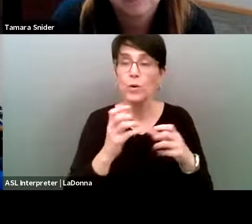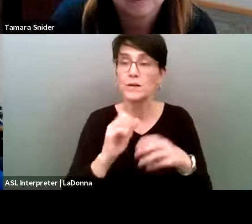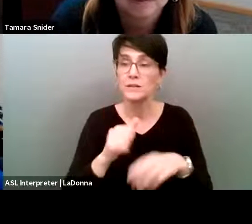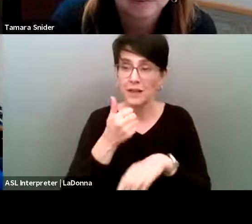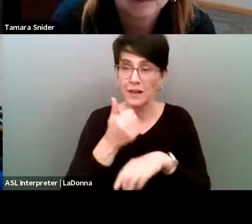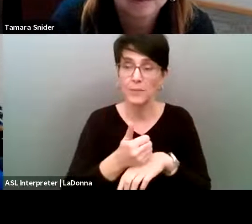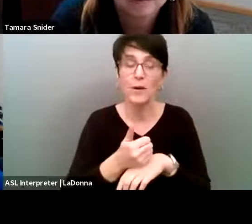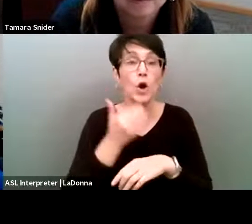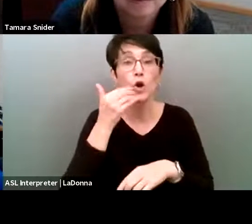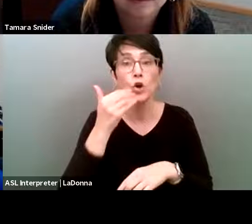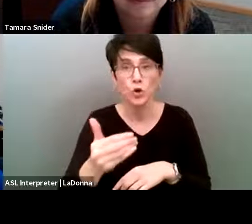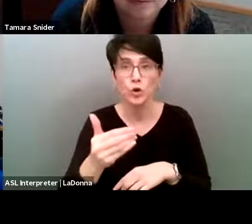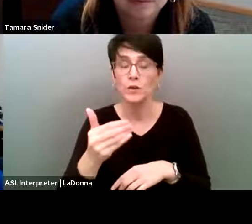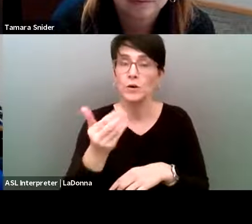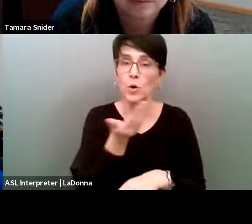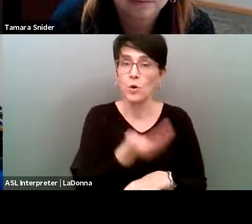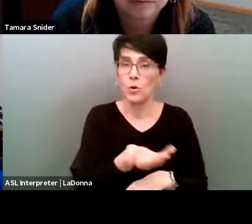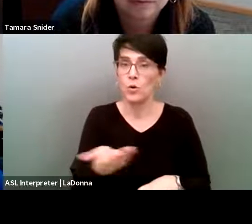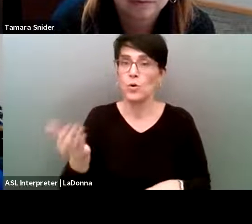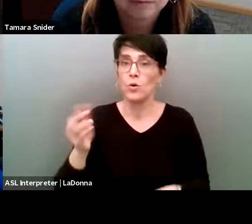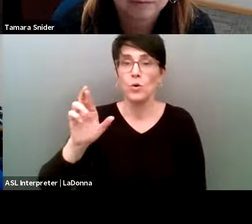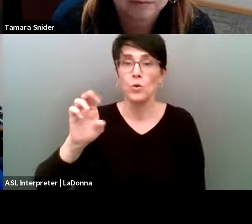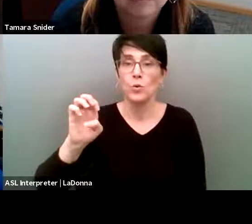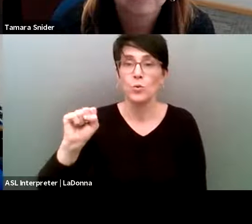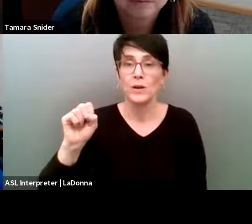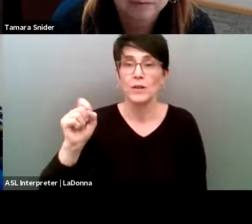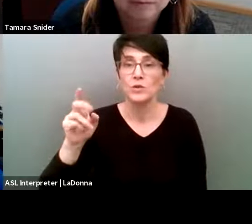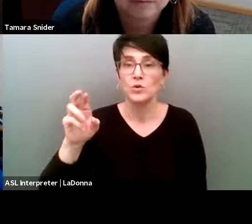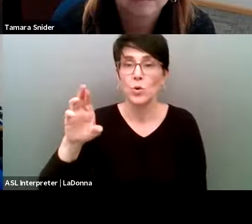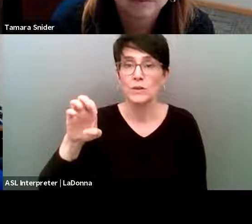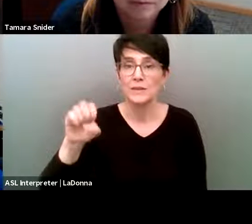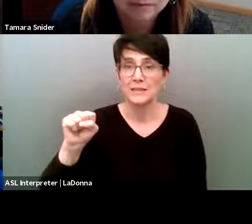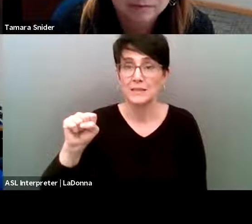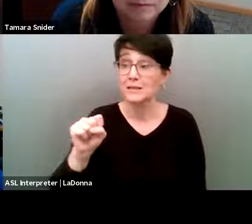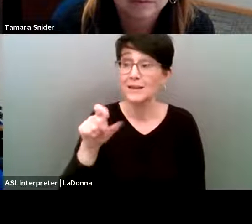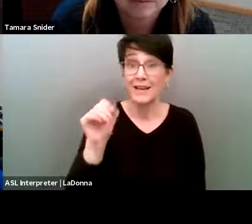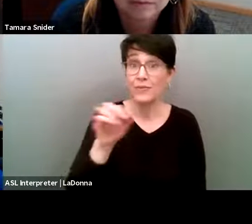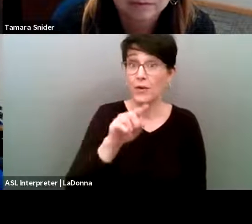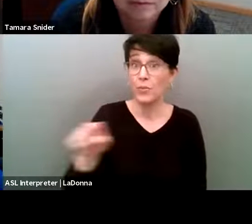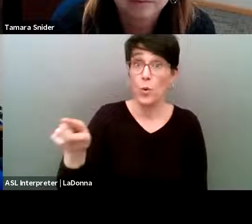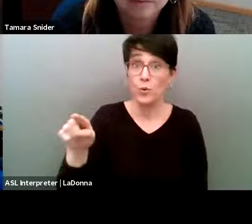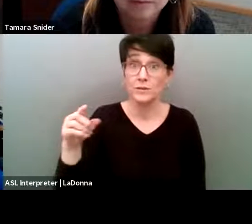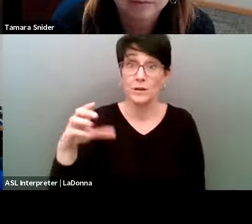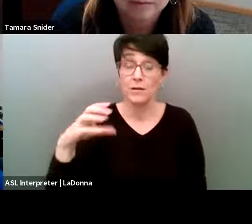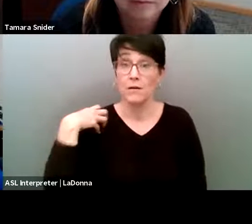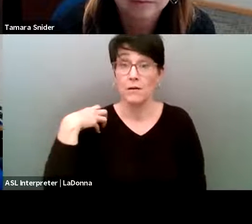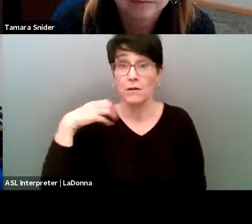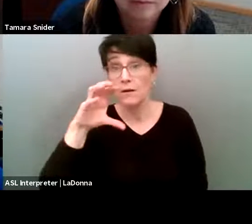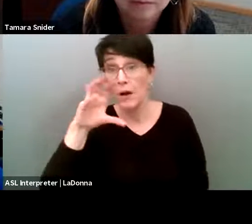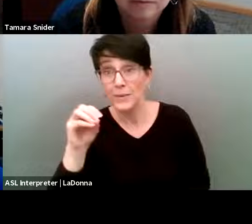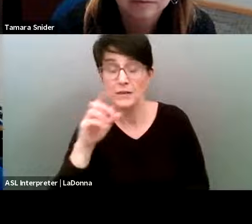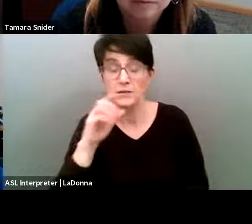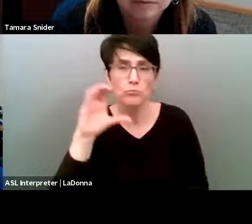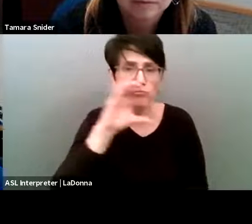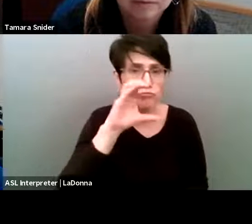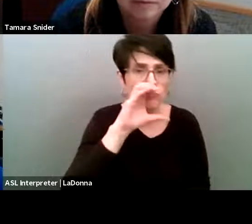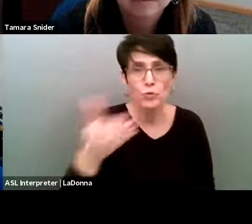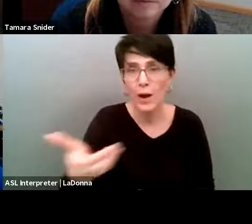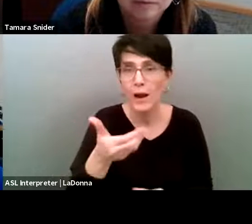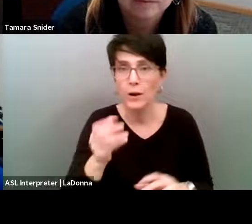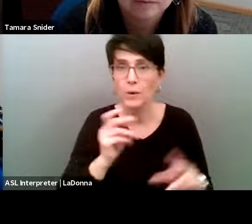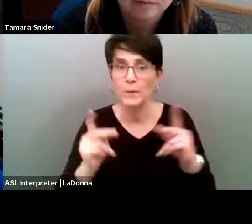a good set of resources for employers that are interested in looking into people with disabilities as